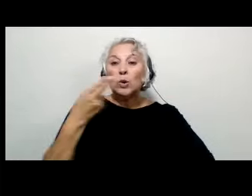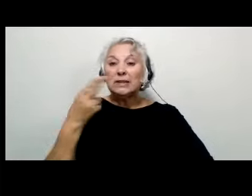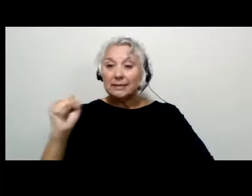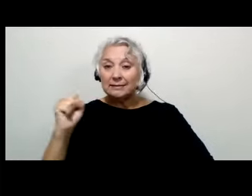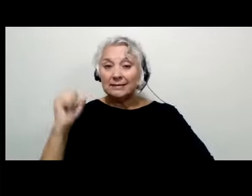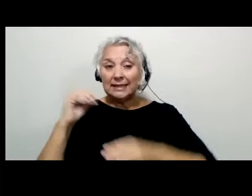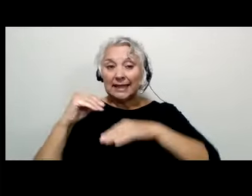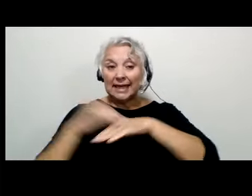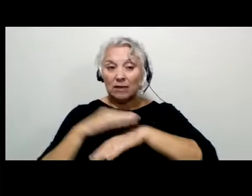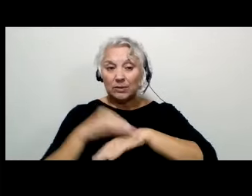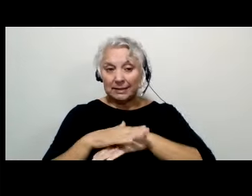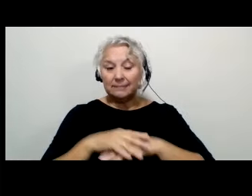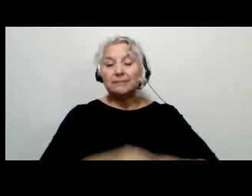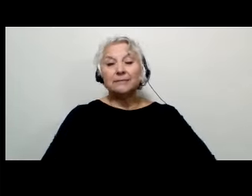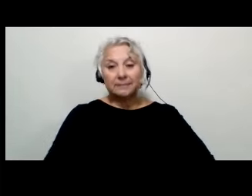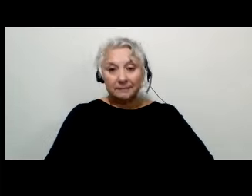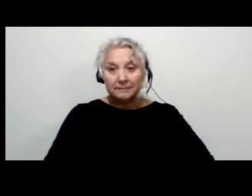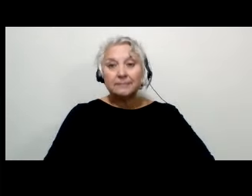So